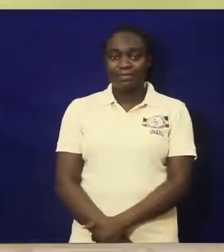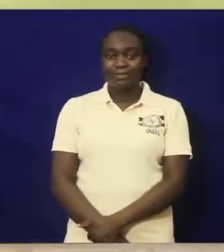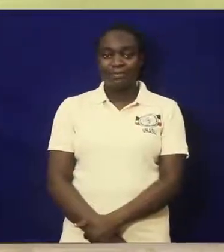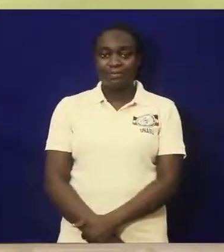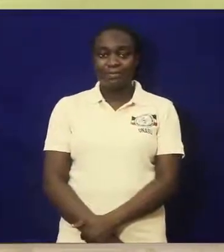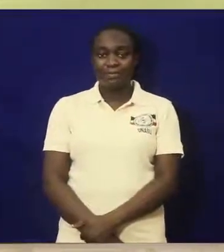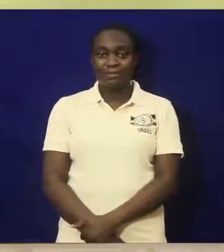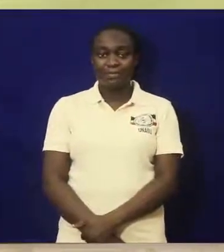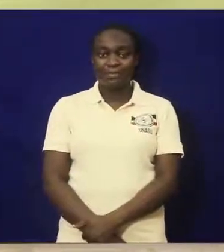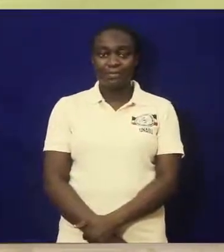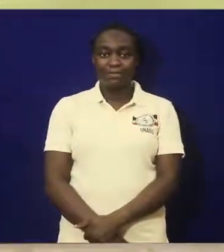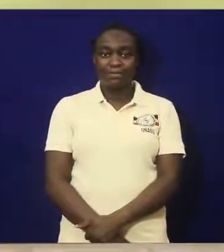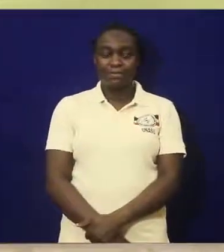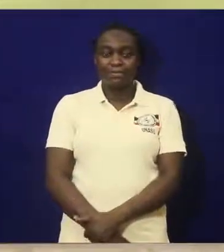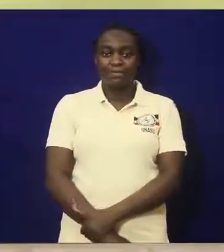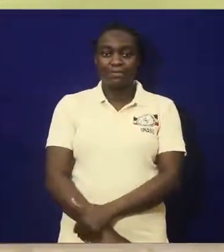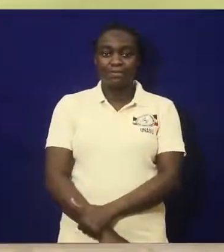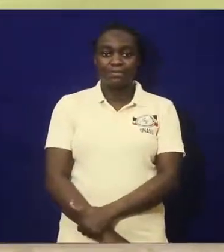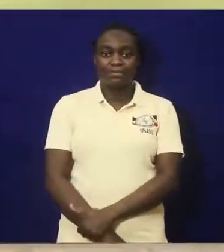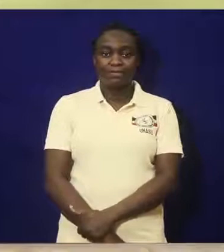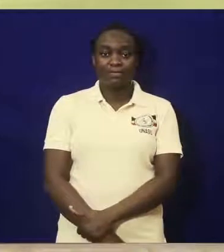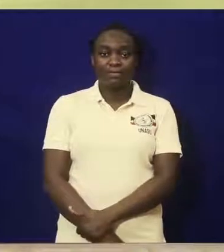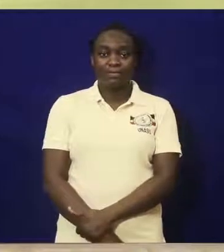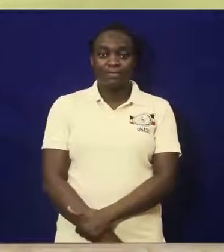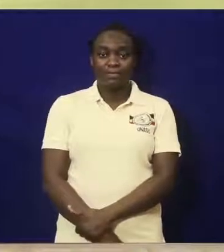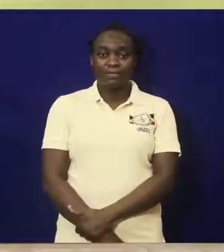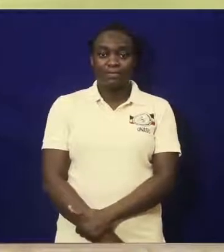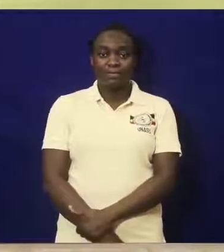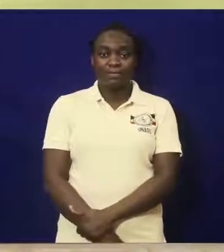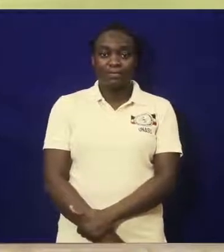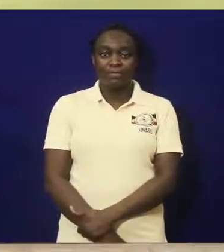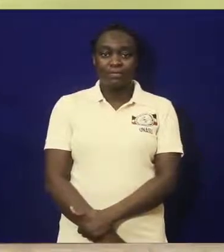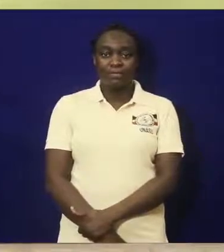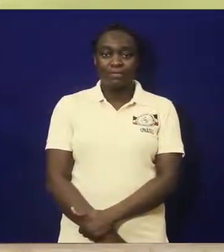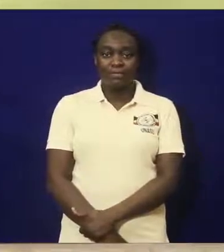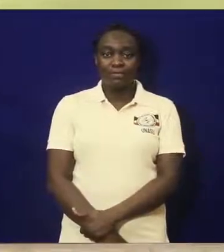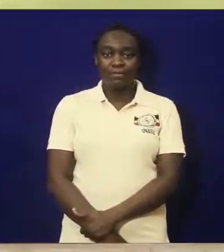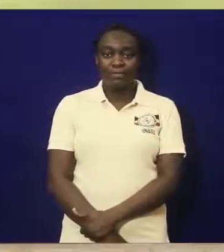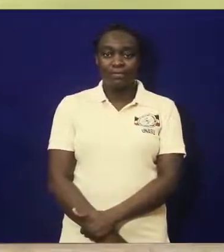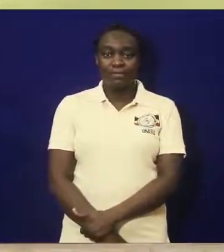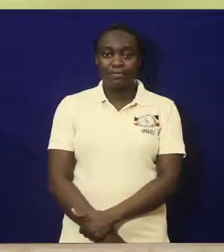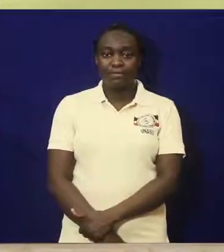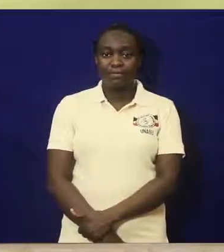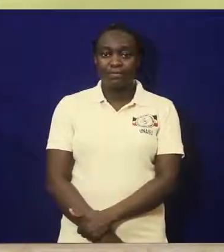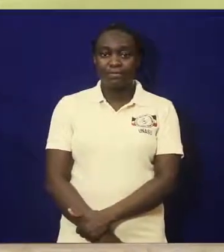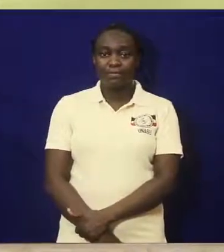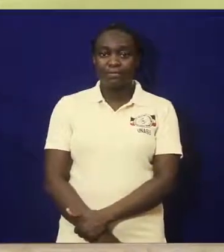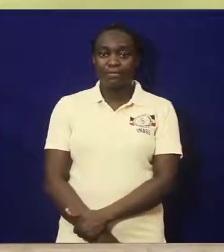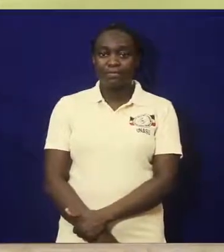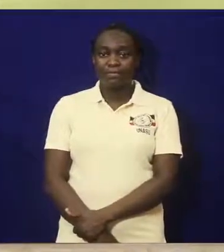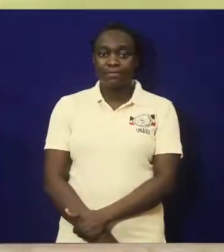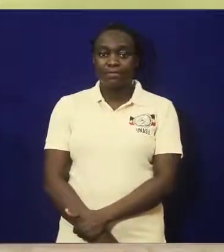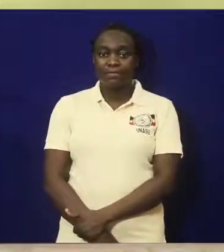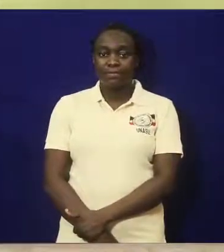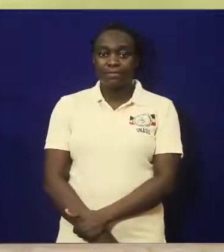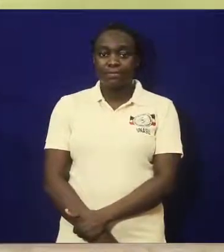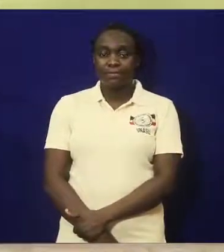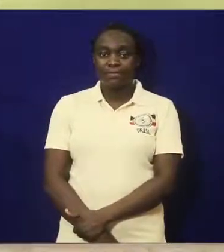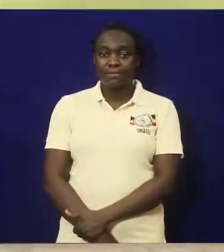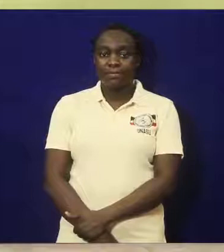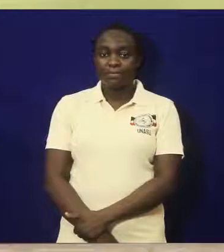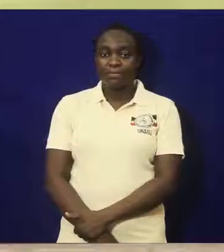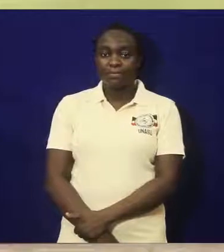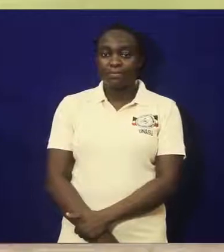It goes, Piston is the female part of the flower. It has